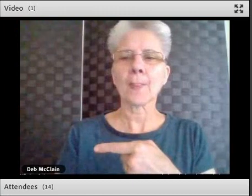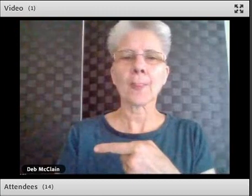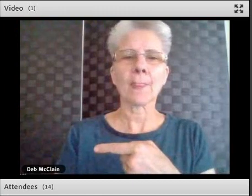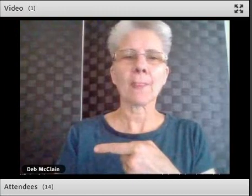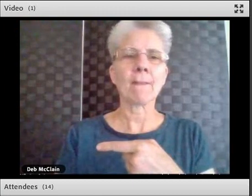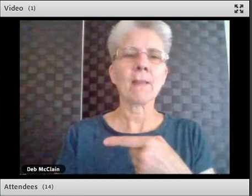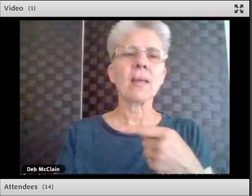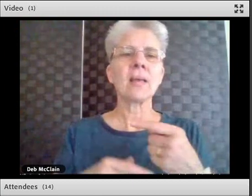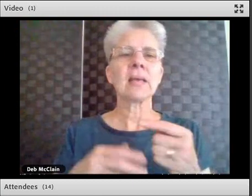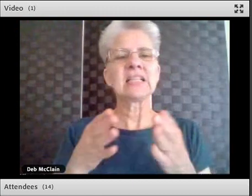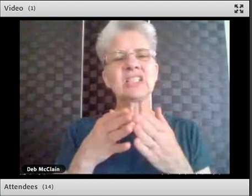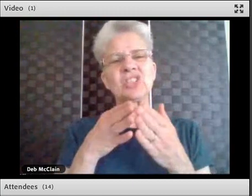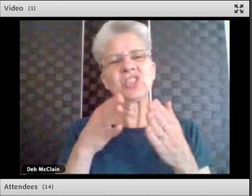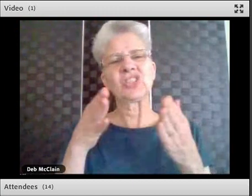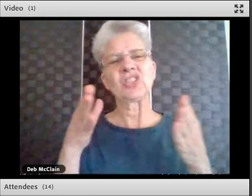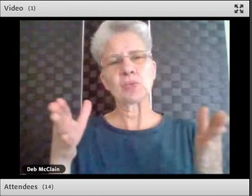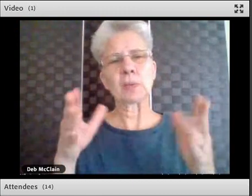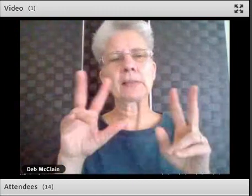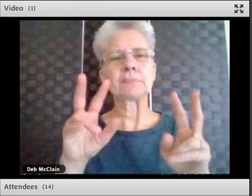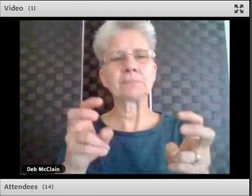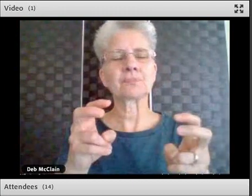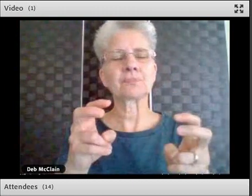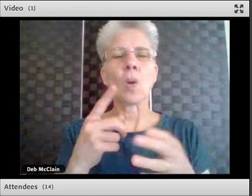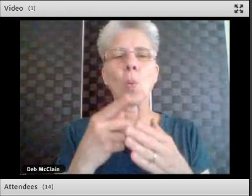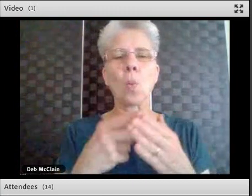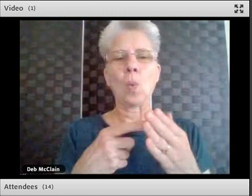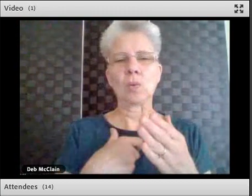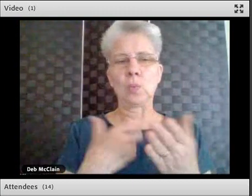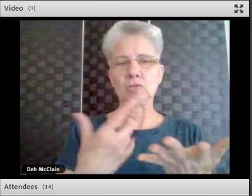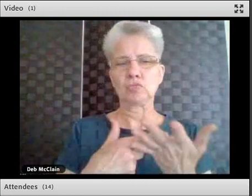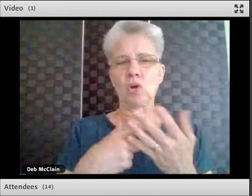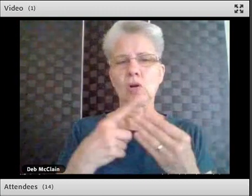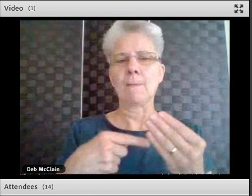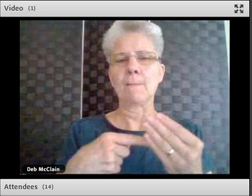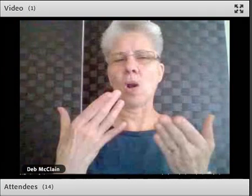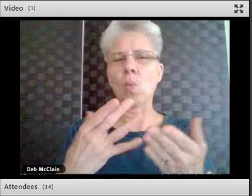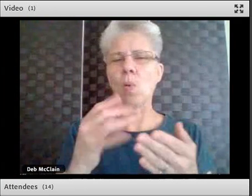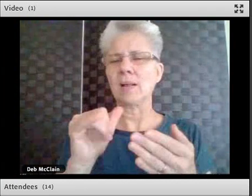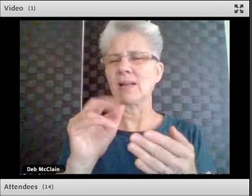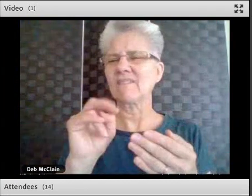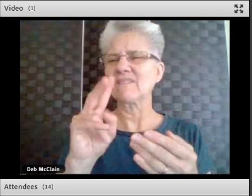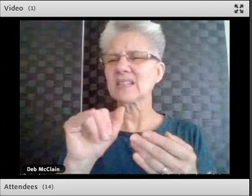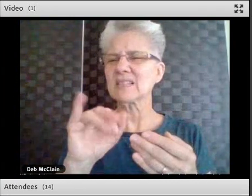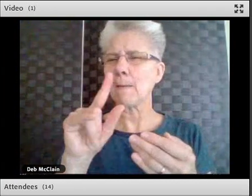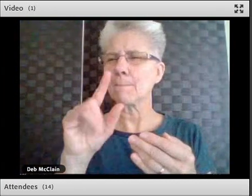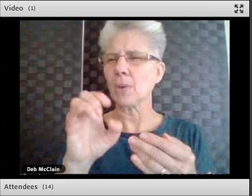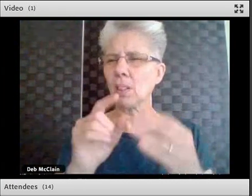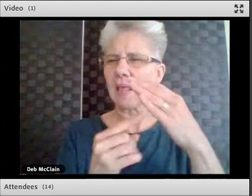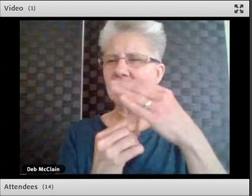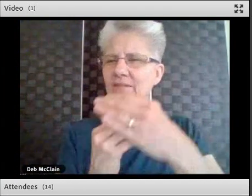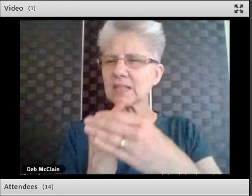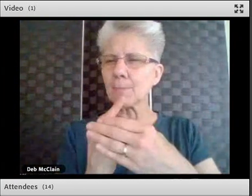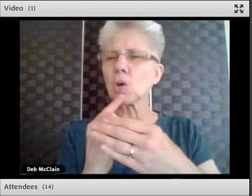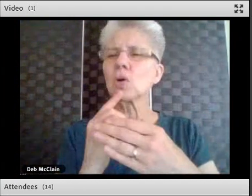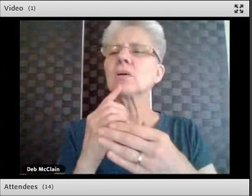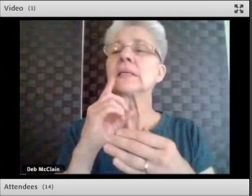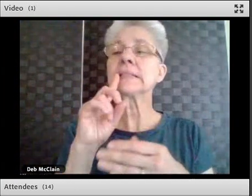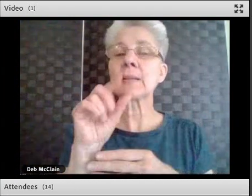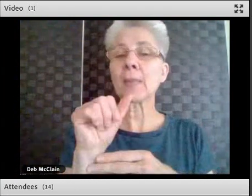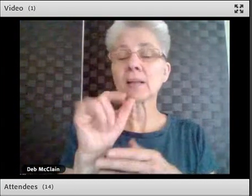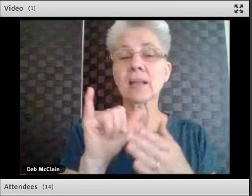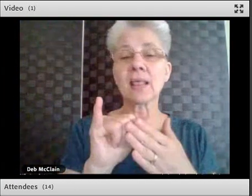Okay, so generally speaking, this is what we're here to talk about. What is an invisible disability?